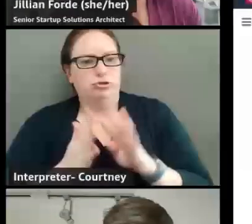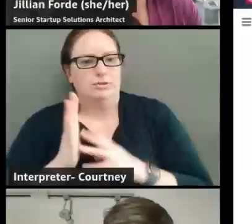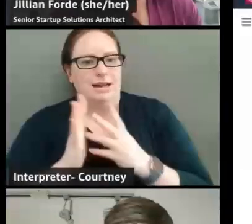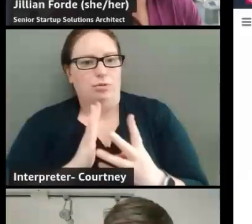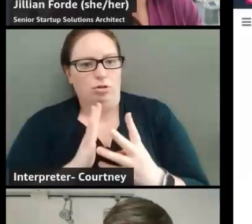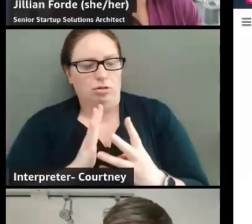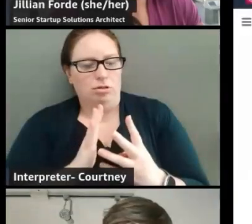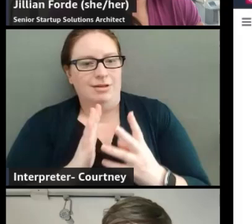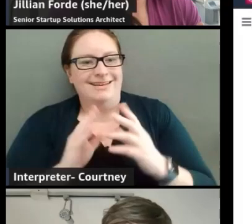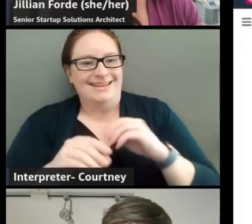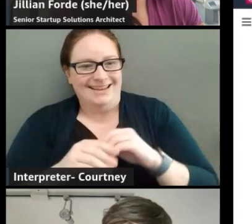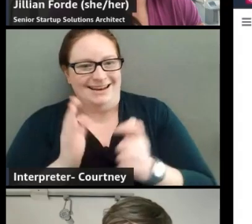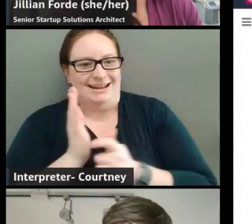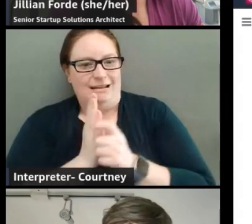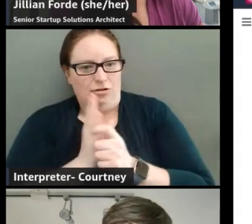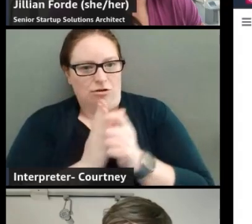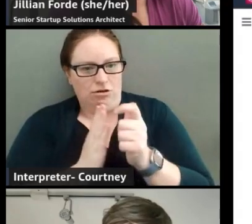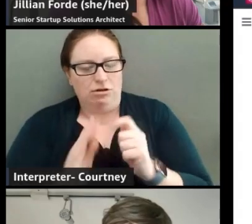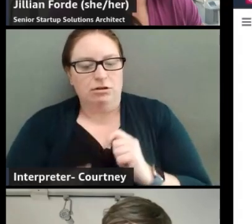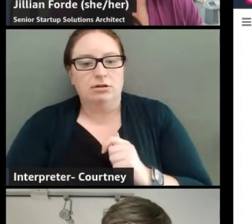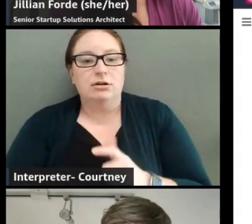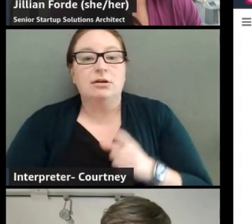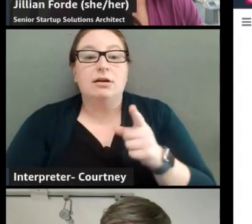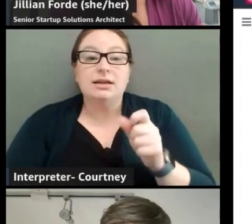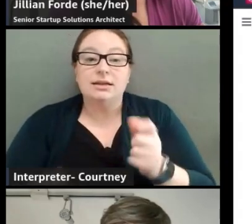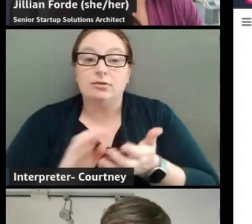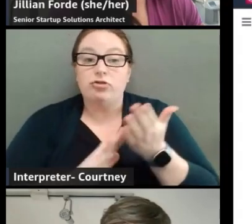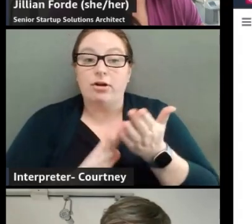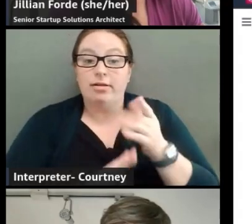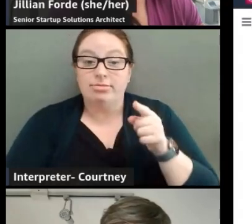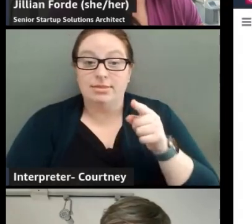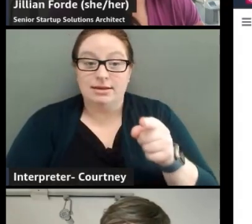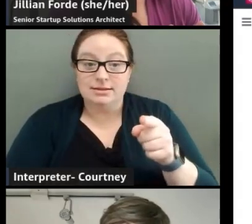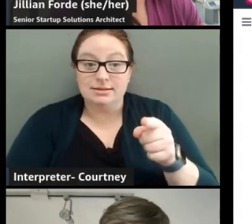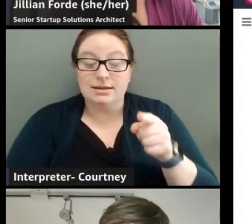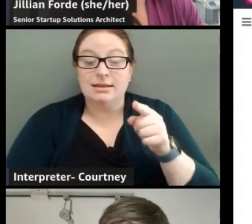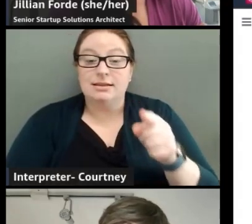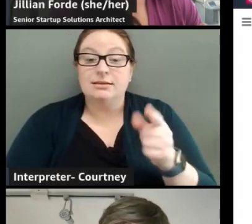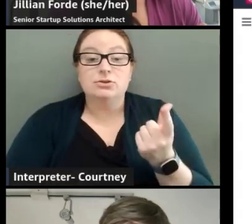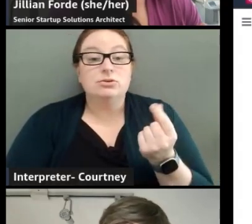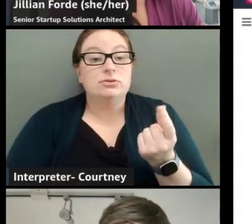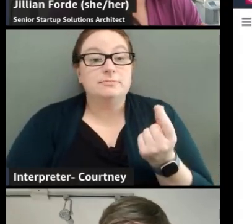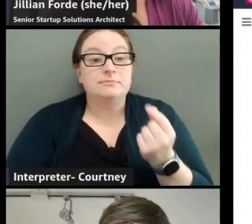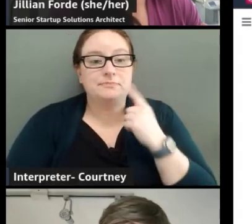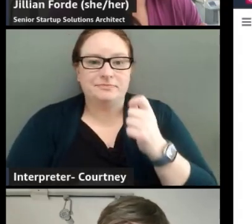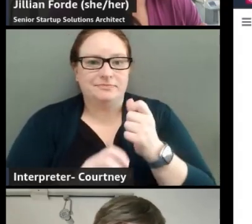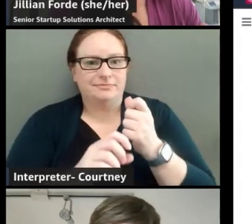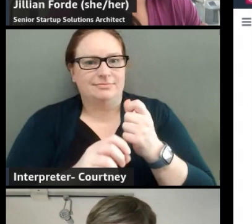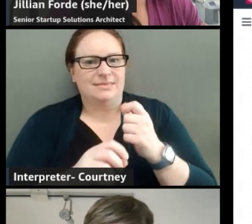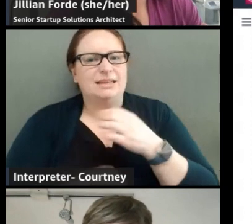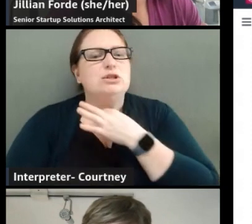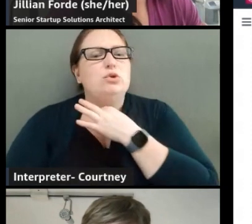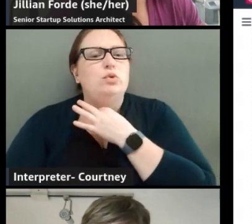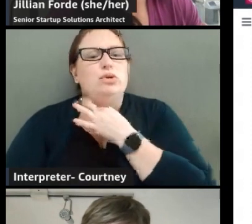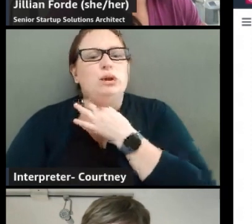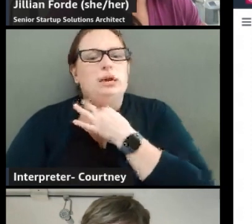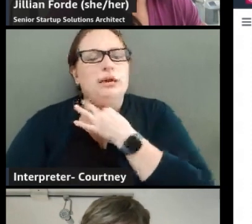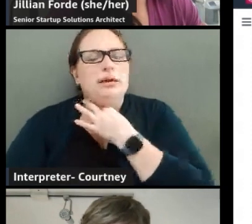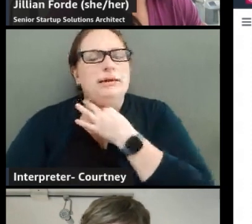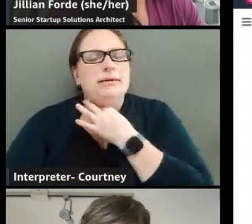a catalog. I can run this. And what this is doing is this is basically querying the